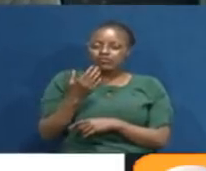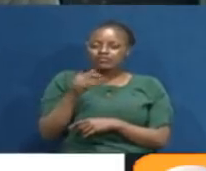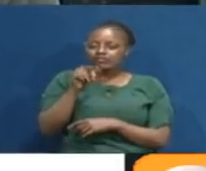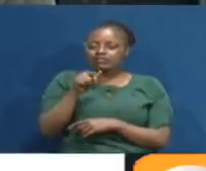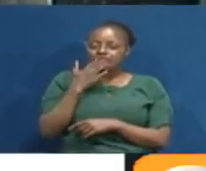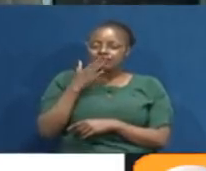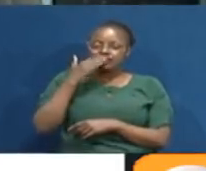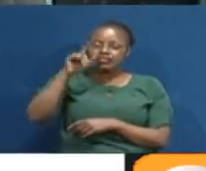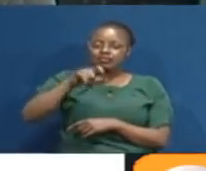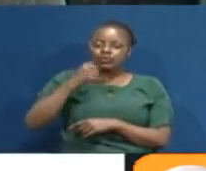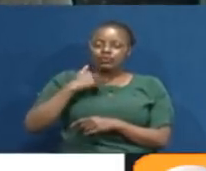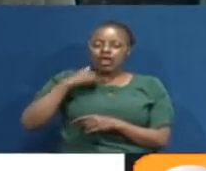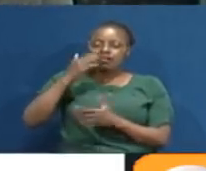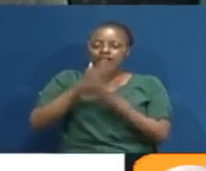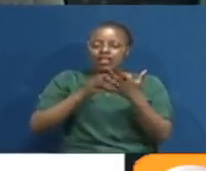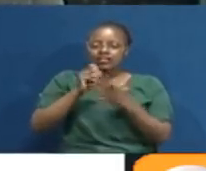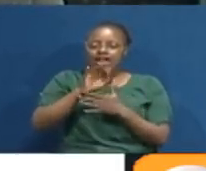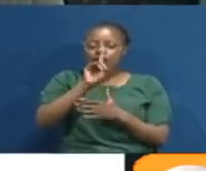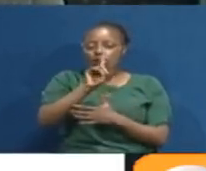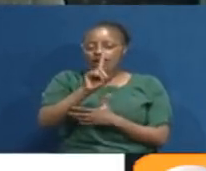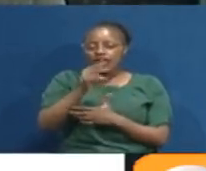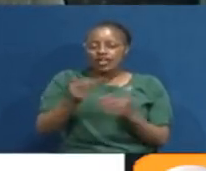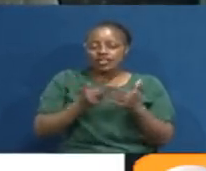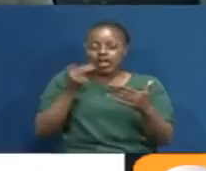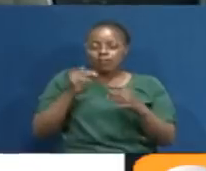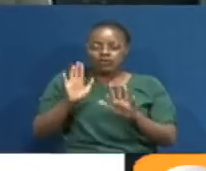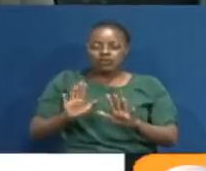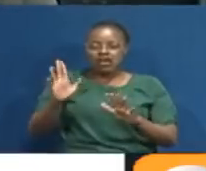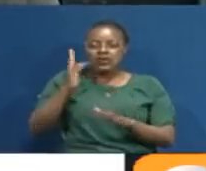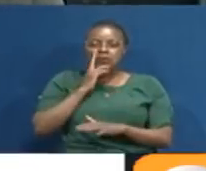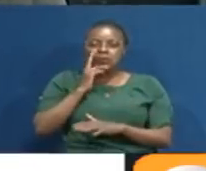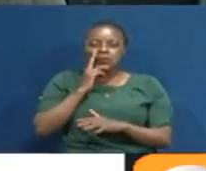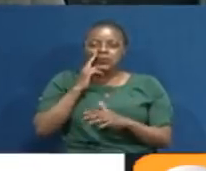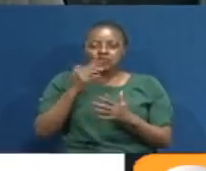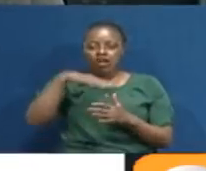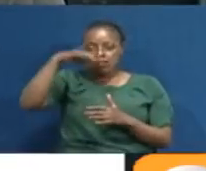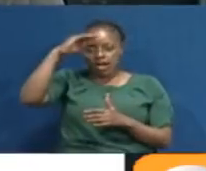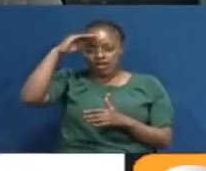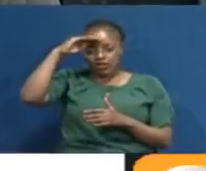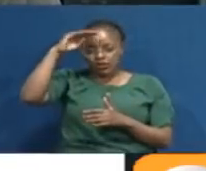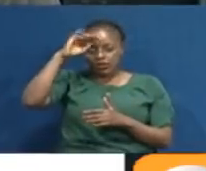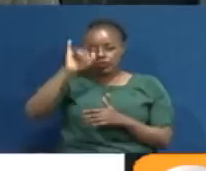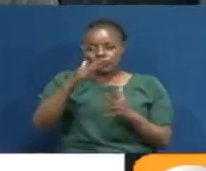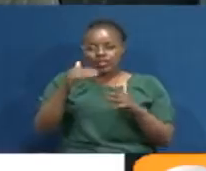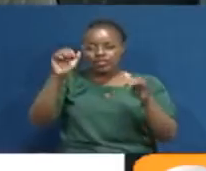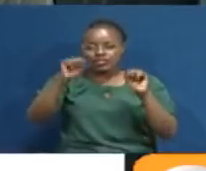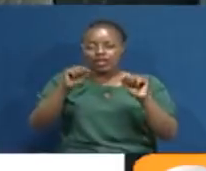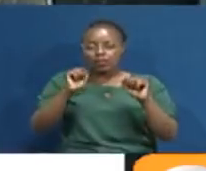teaspoon of salt per day. If you avoid things like smoking, alcohol, these are things that